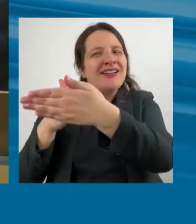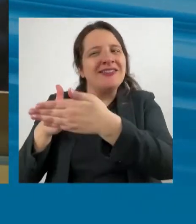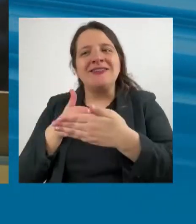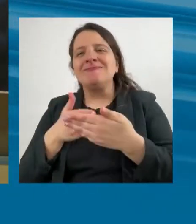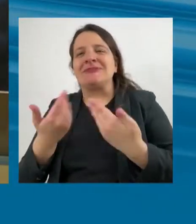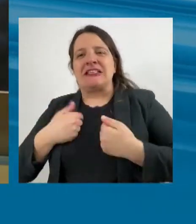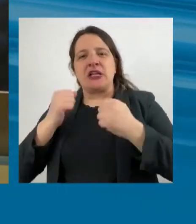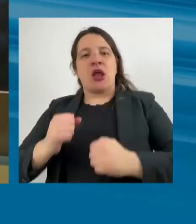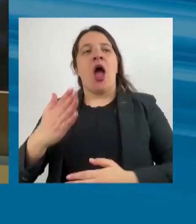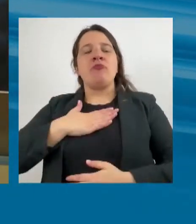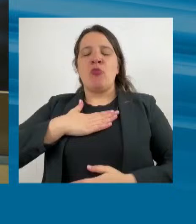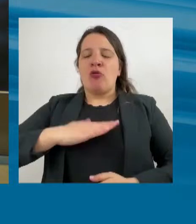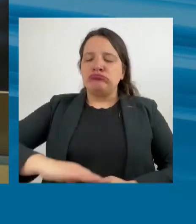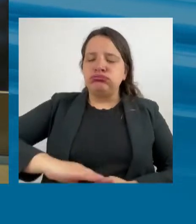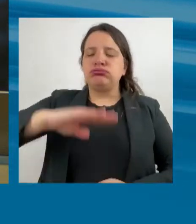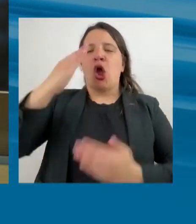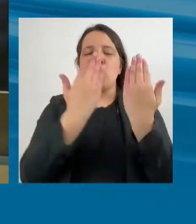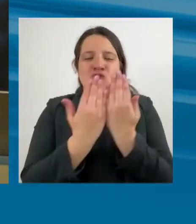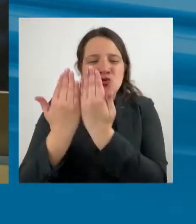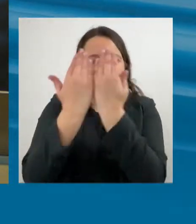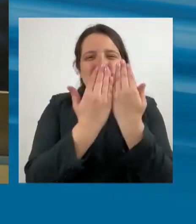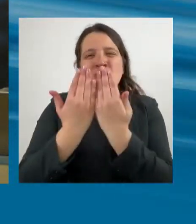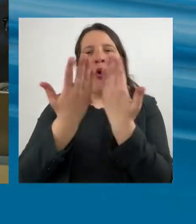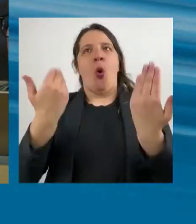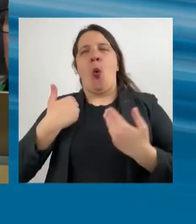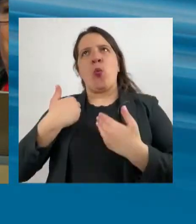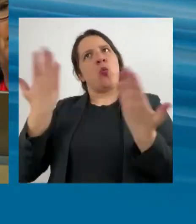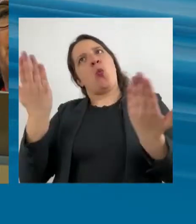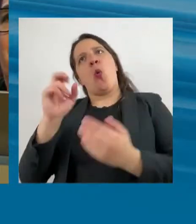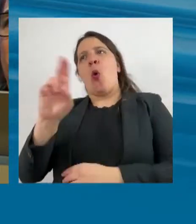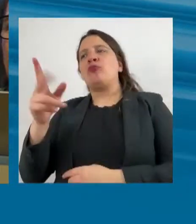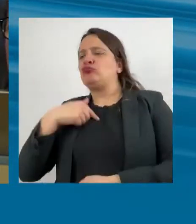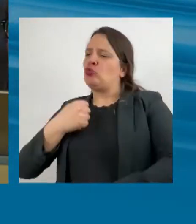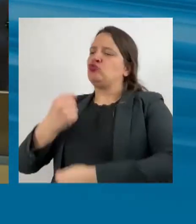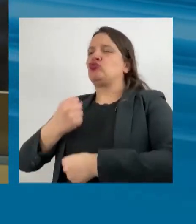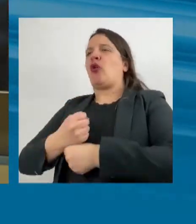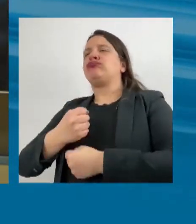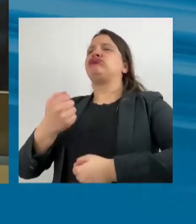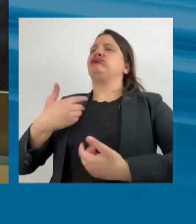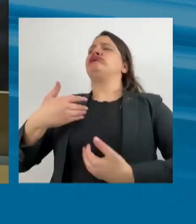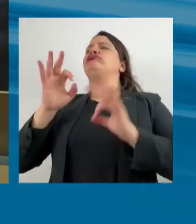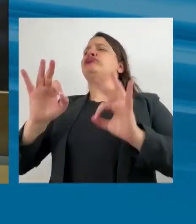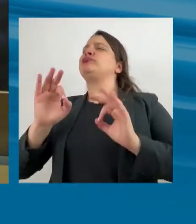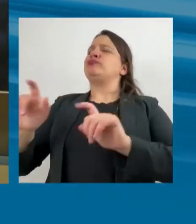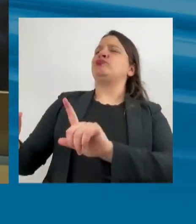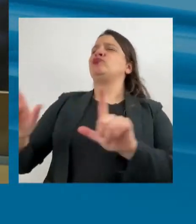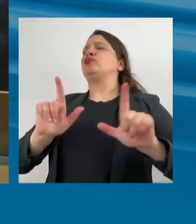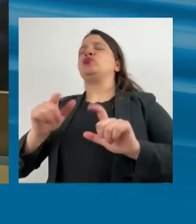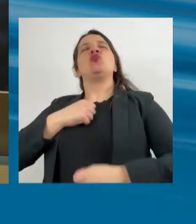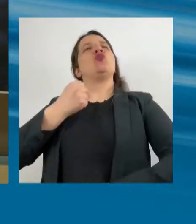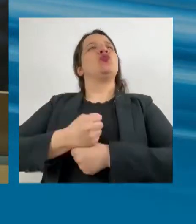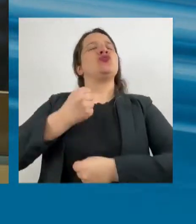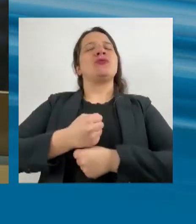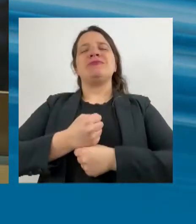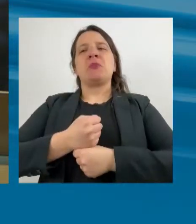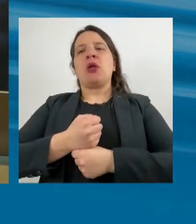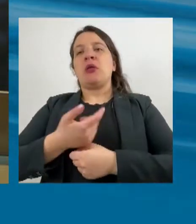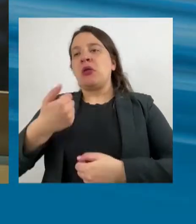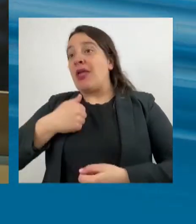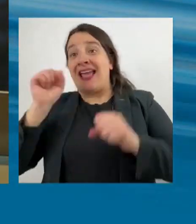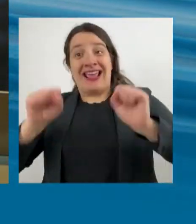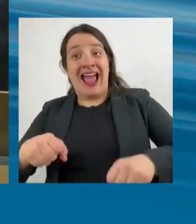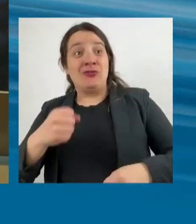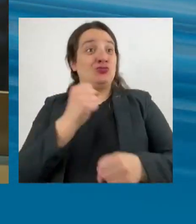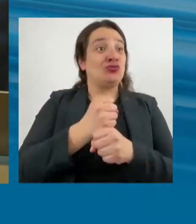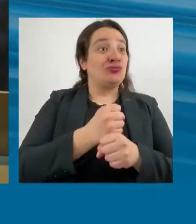barrier to complete the educational formation and professional formation of women and their